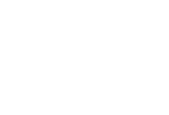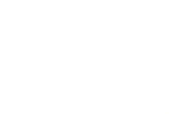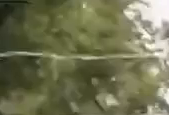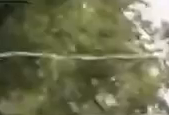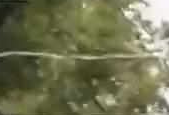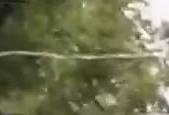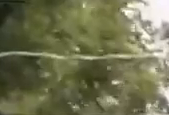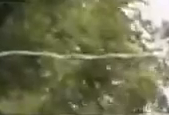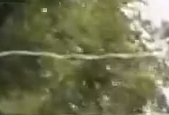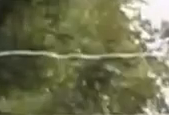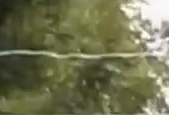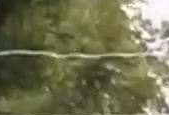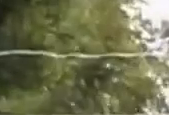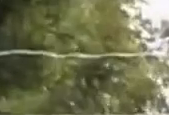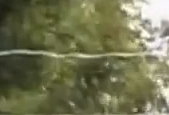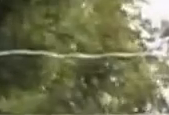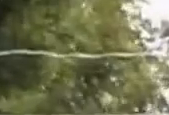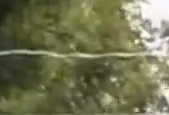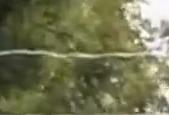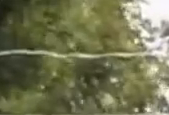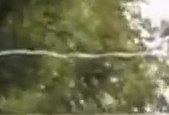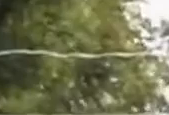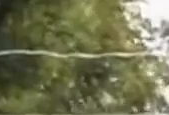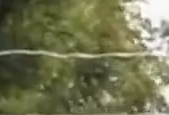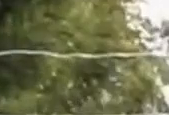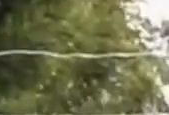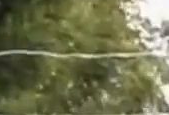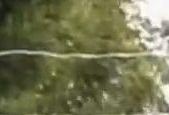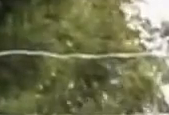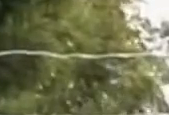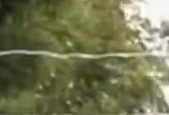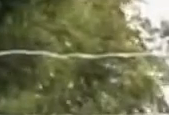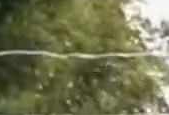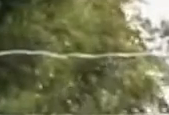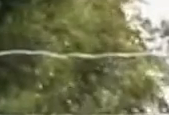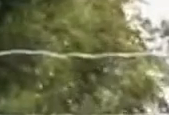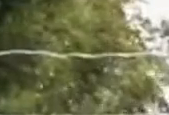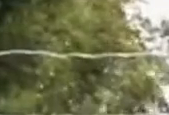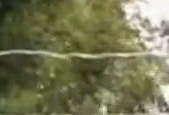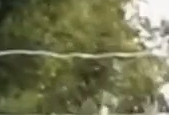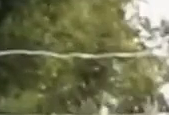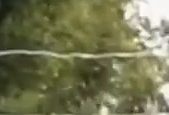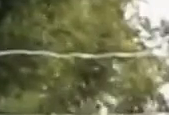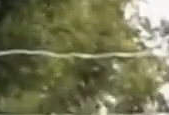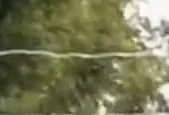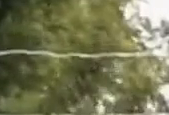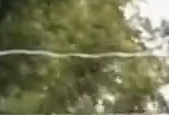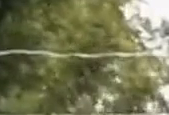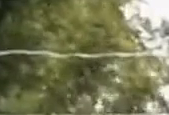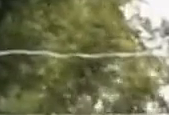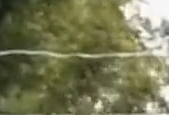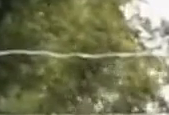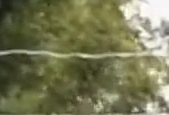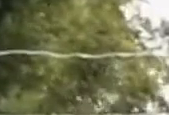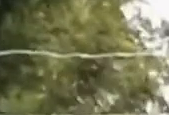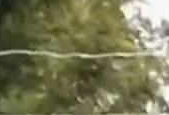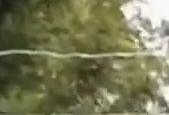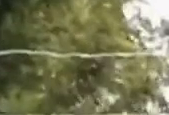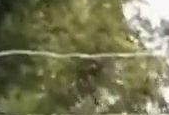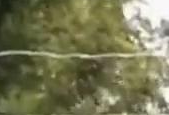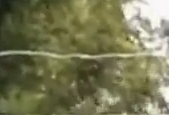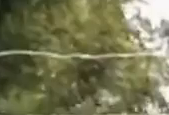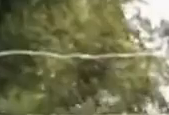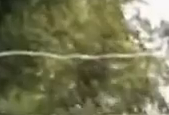standards. Hii moto frequency yake si ya kawaida, si ya stima mzuri. Juu stima inafaa kukimbia at 50 to 60 hertz, lakini inakimbiaga